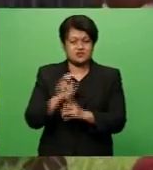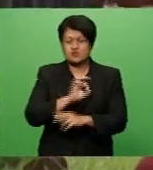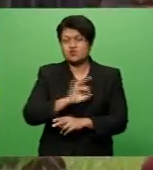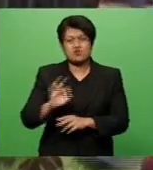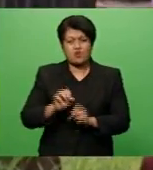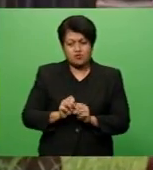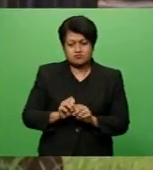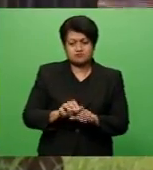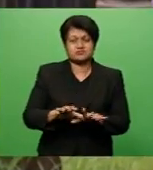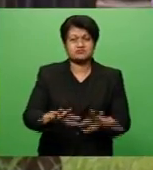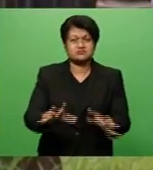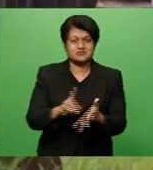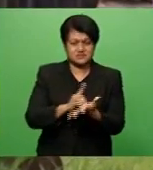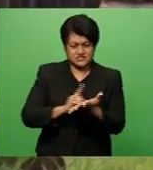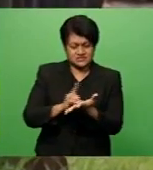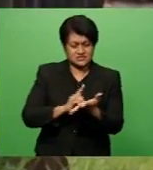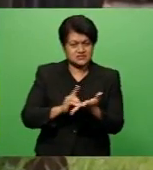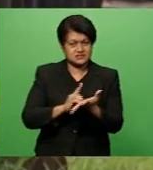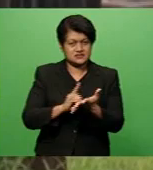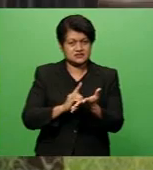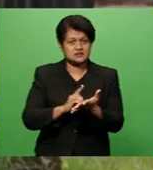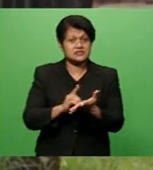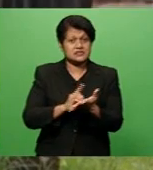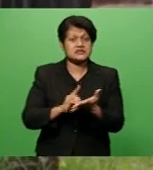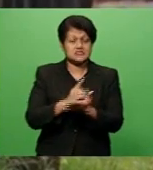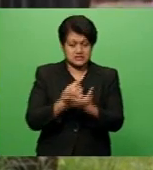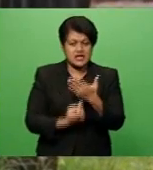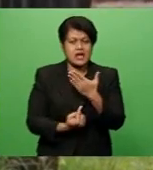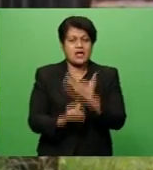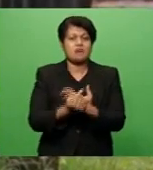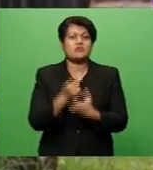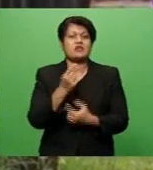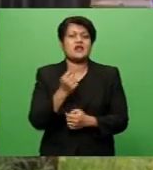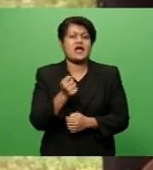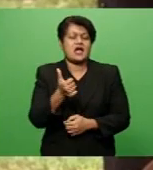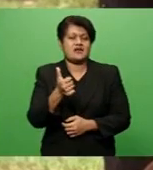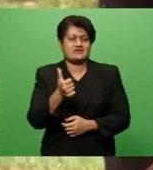of communicable diseases that normally emerge after a disaster.